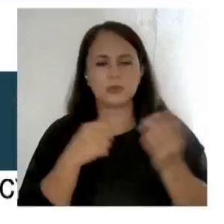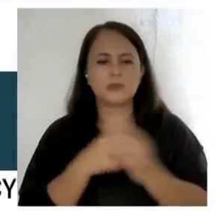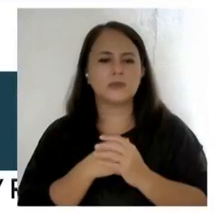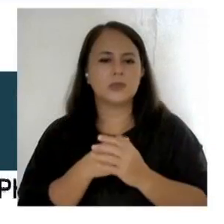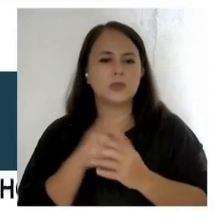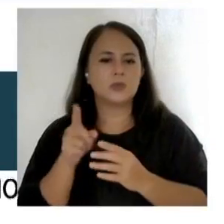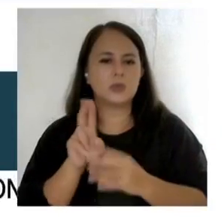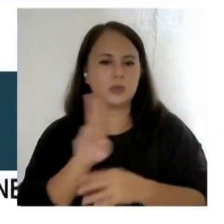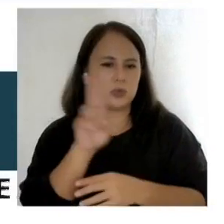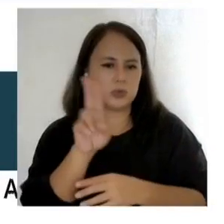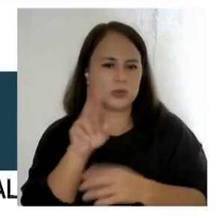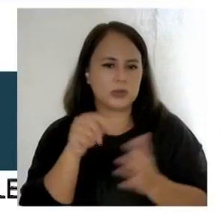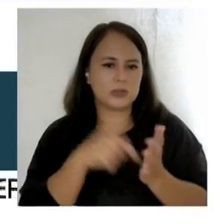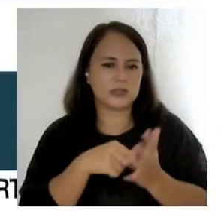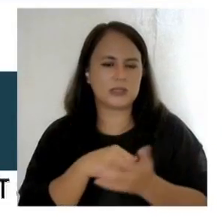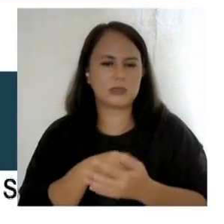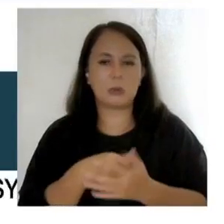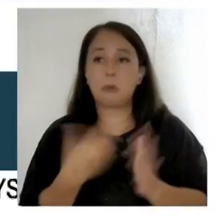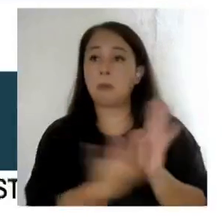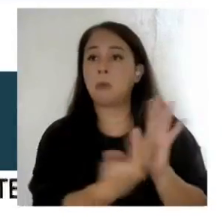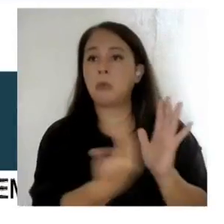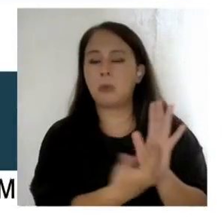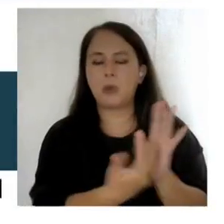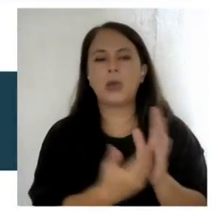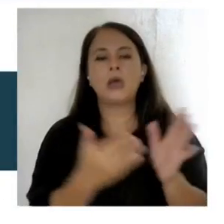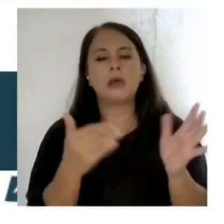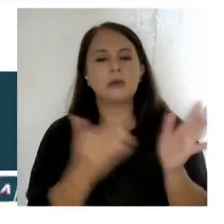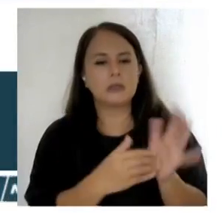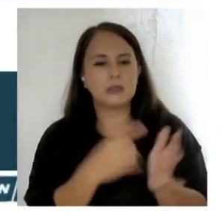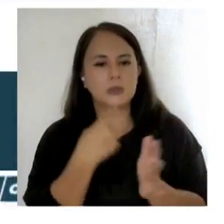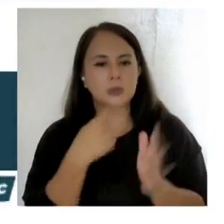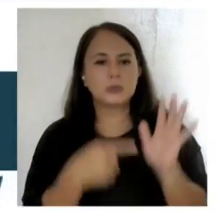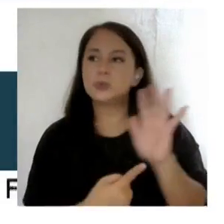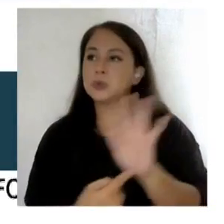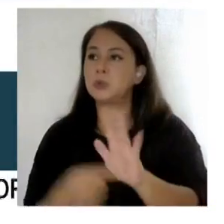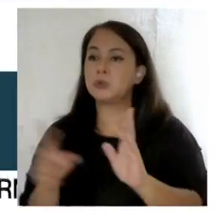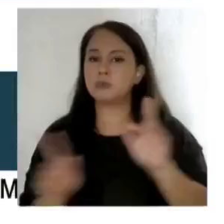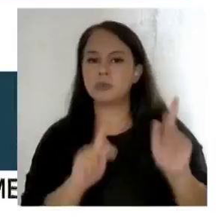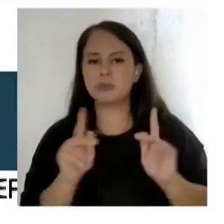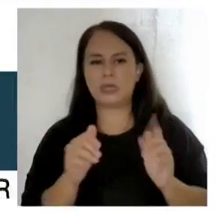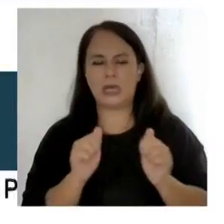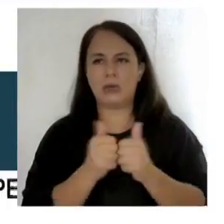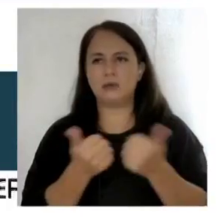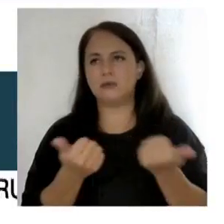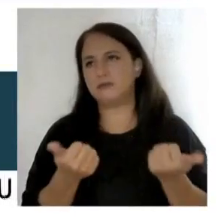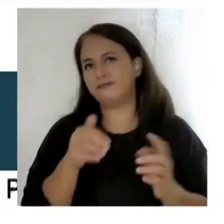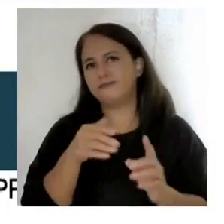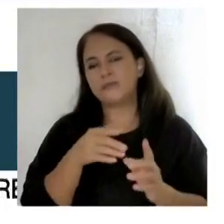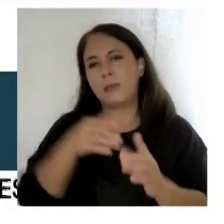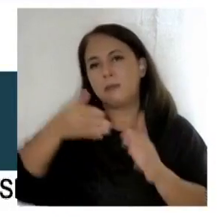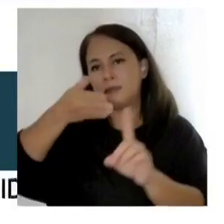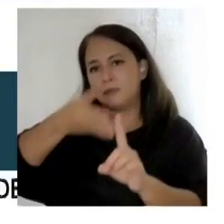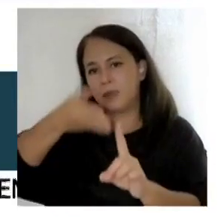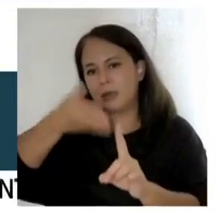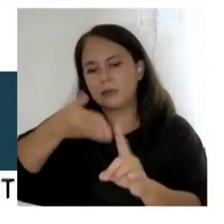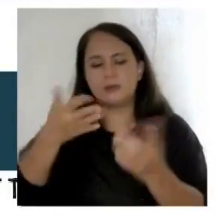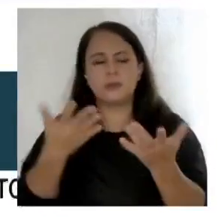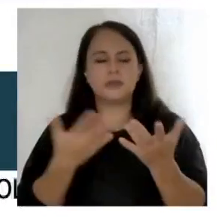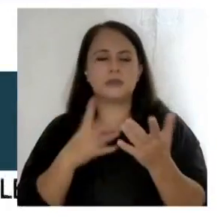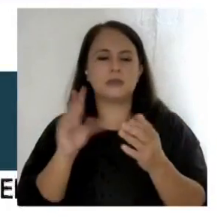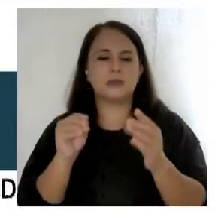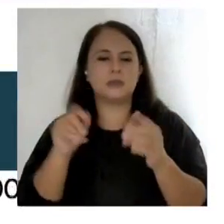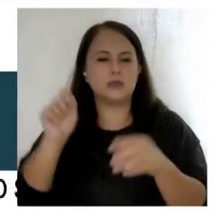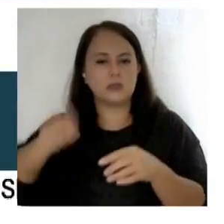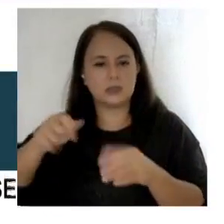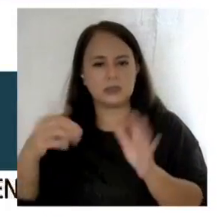use this as a justification once again to show the public how skewed the justice system is against him, Mayor?